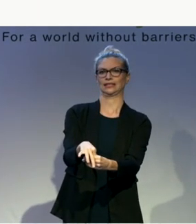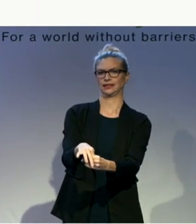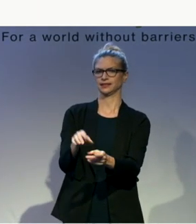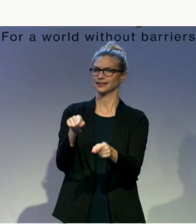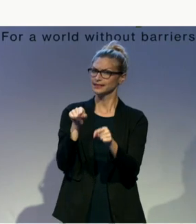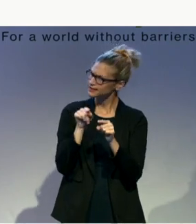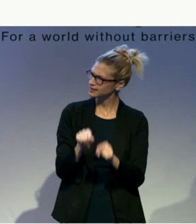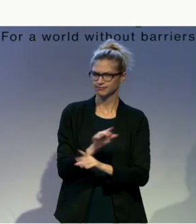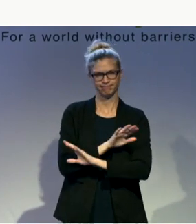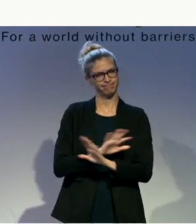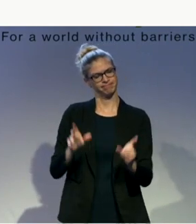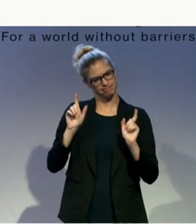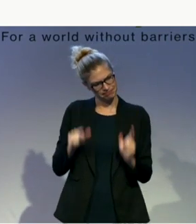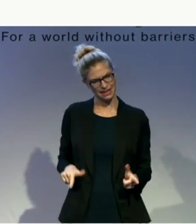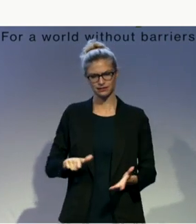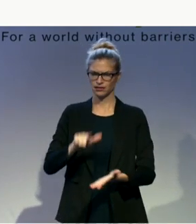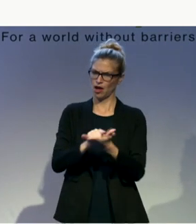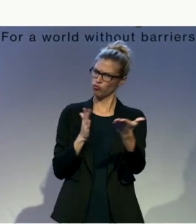don't have the right to vote.